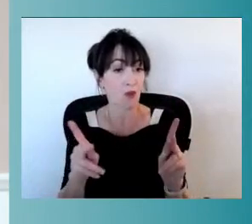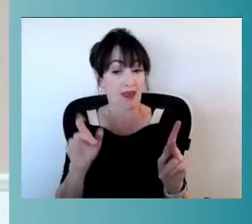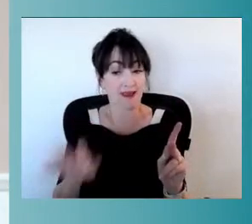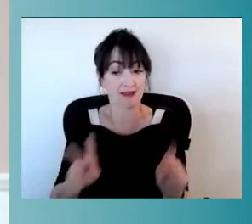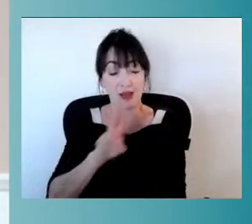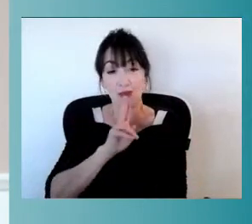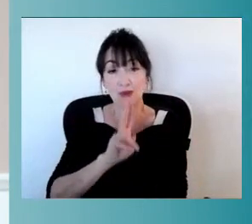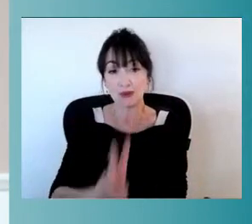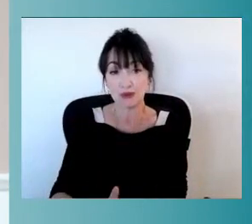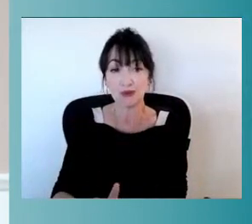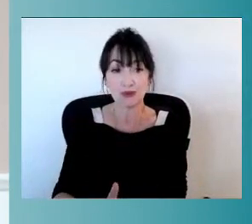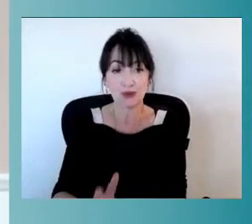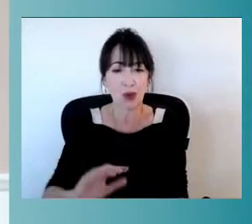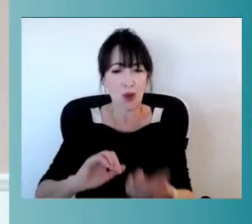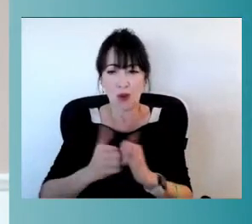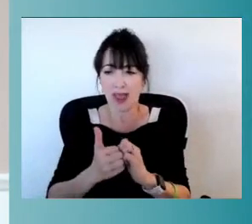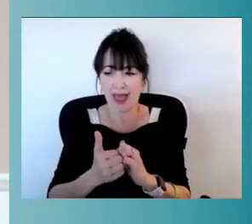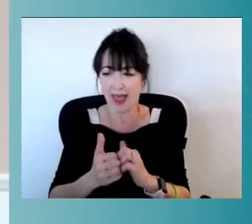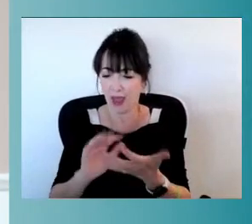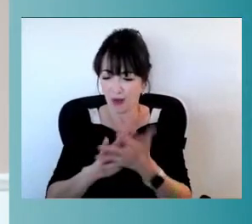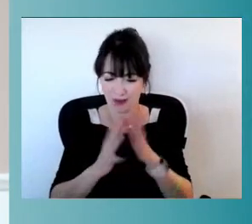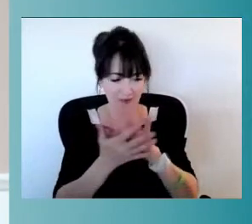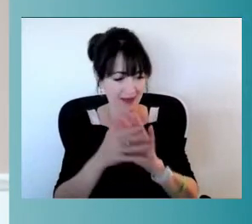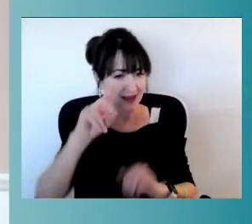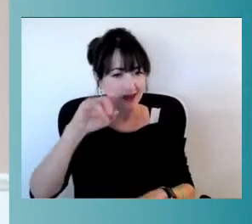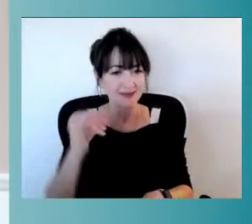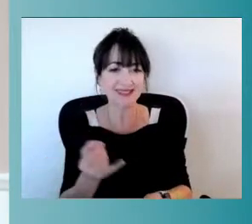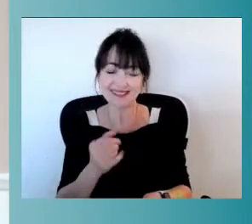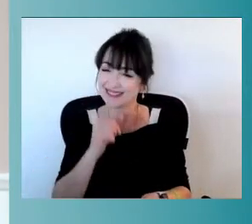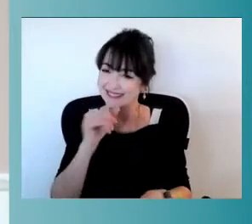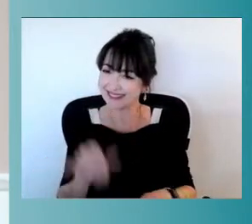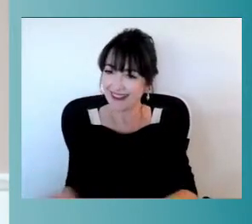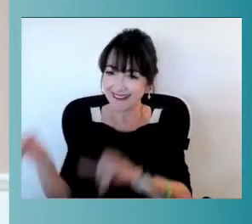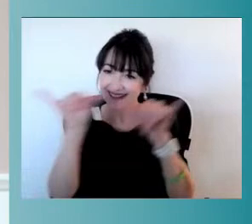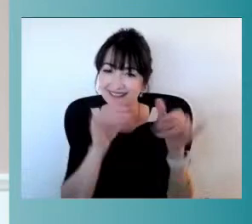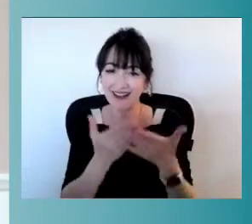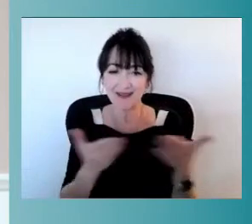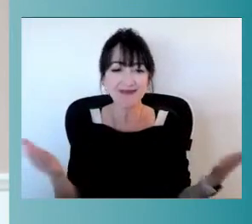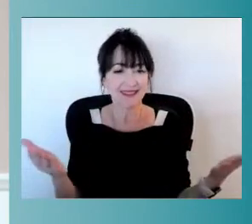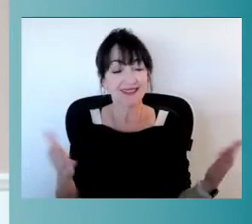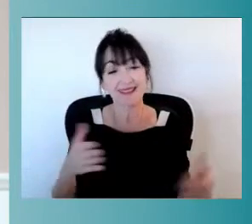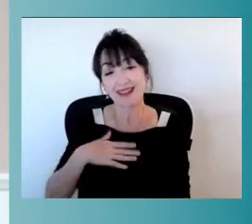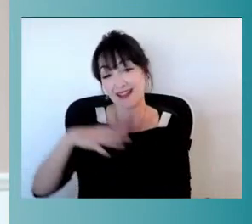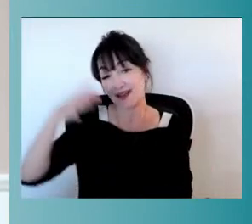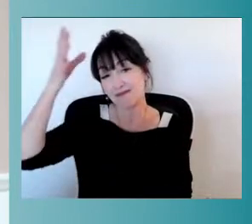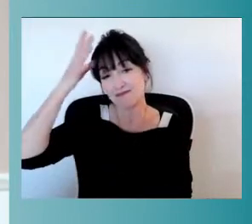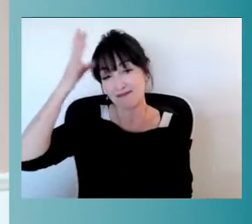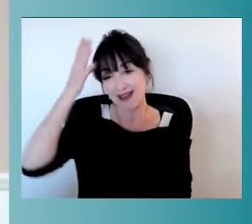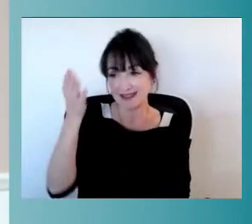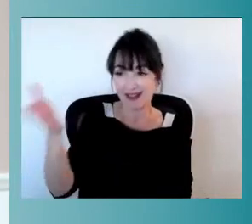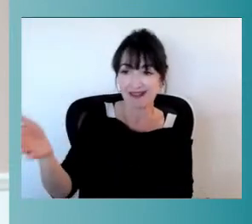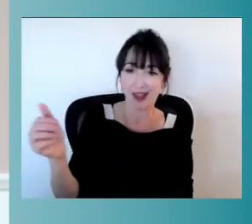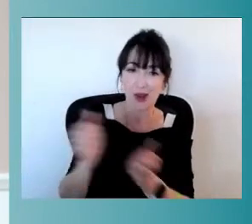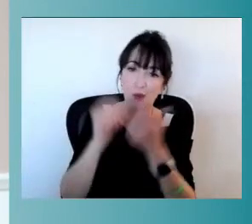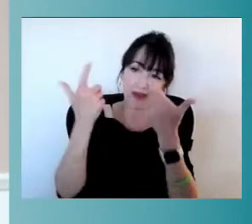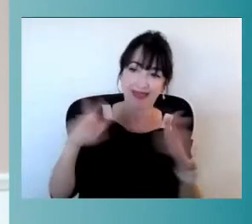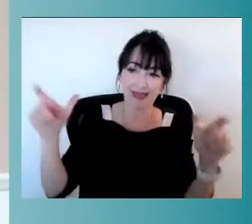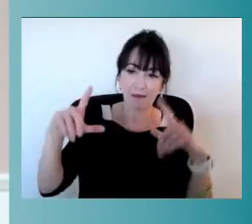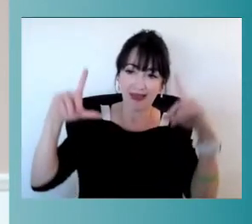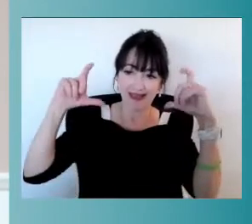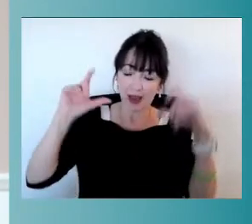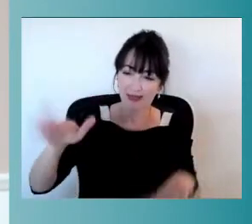right now is how I became a DJ. It's not a common thing, but you know, my dad over there with the big camera right there, that's